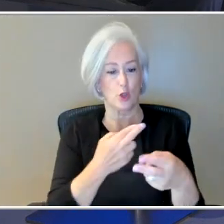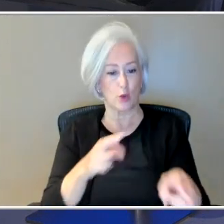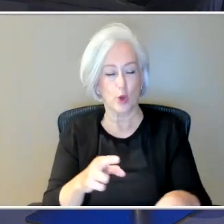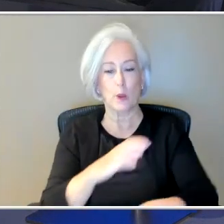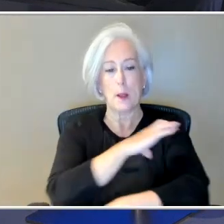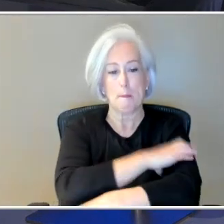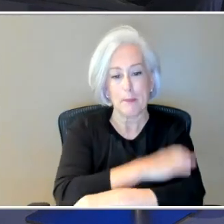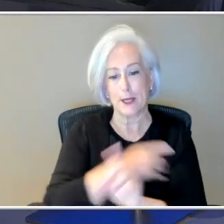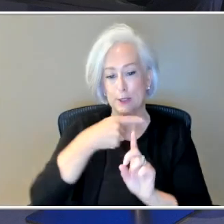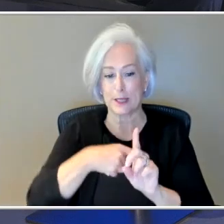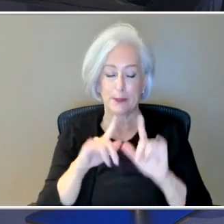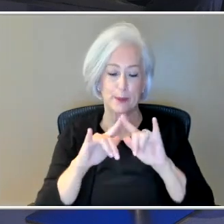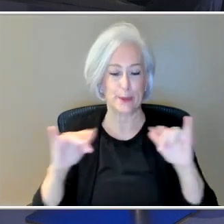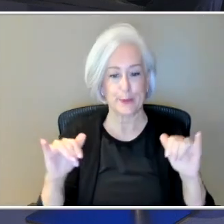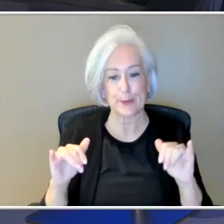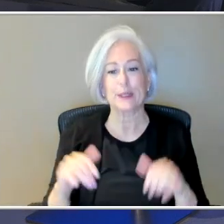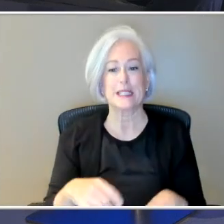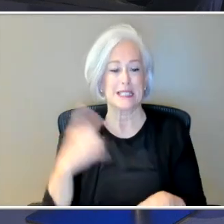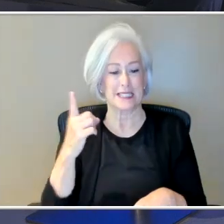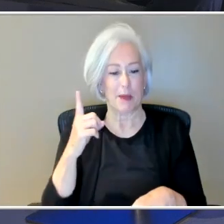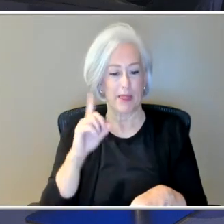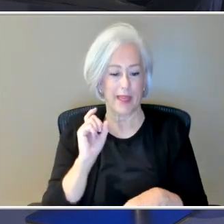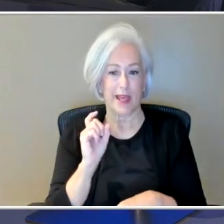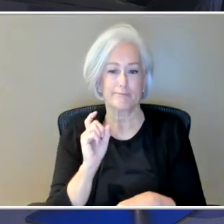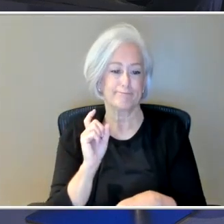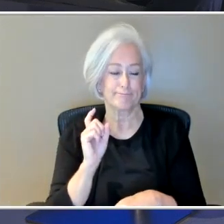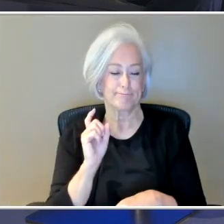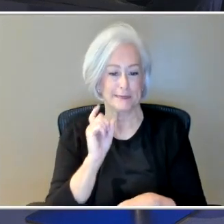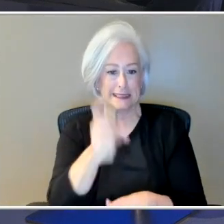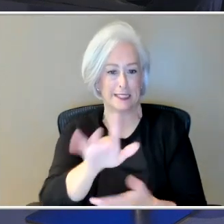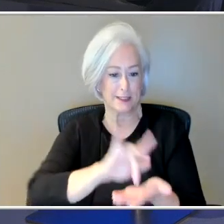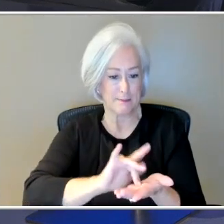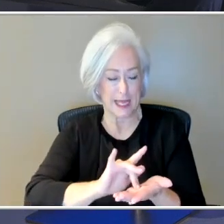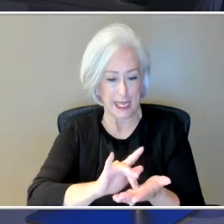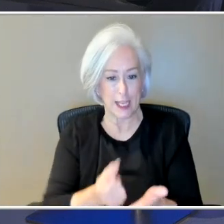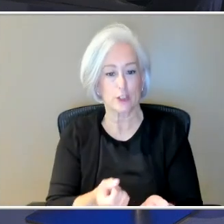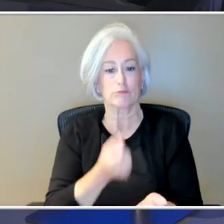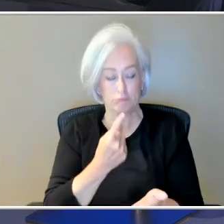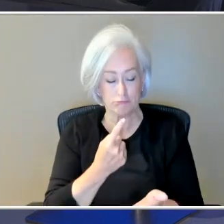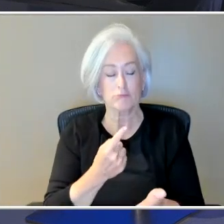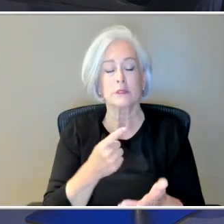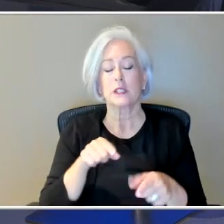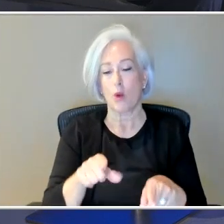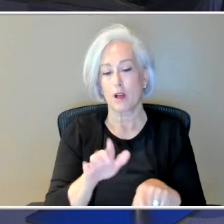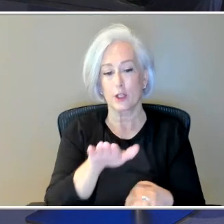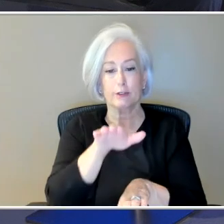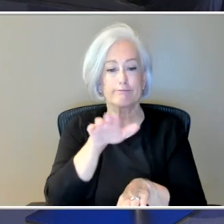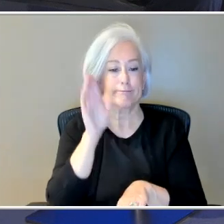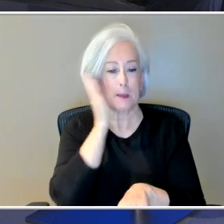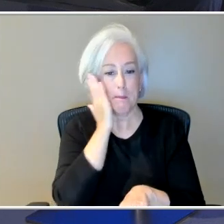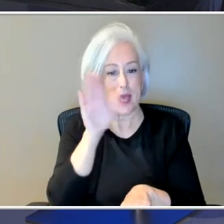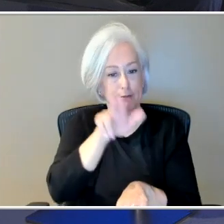doctor's visit, or maybe somebody who's administering medication at a bedside. We kind of have that picture in our head, but that's not what